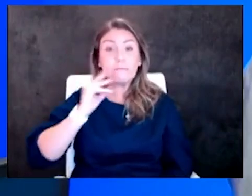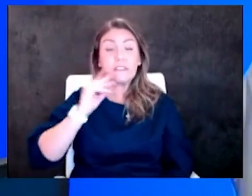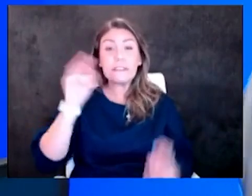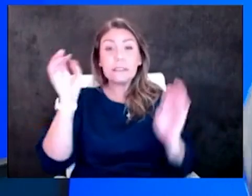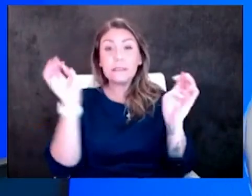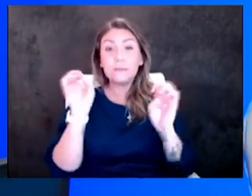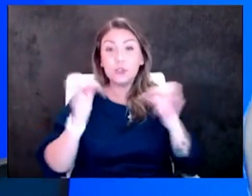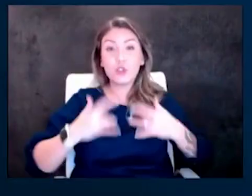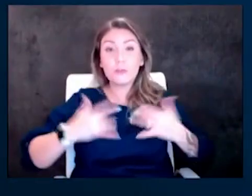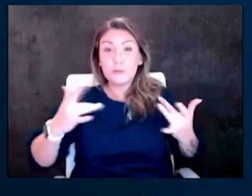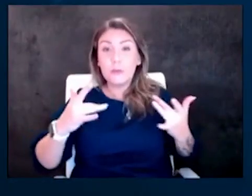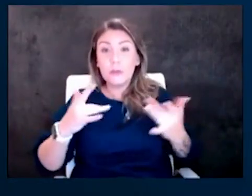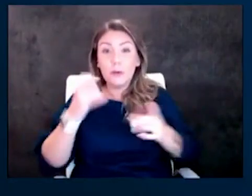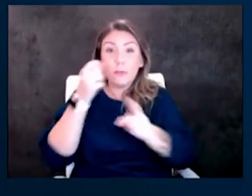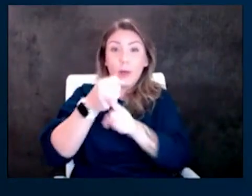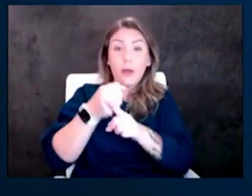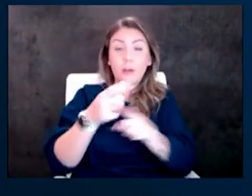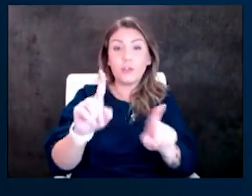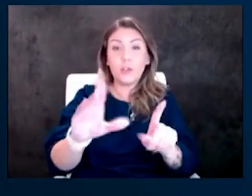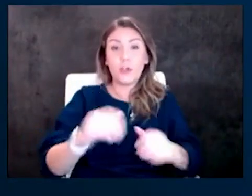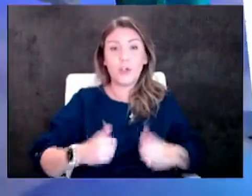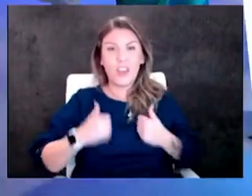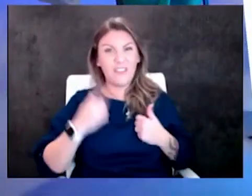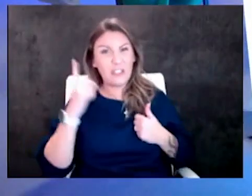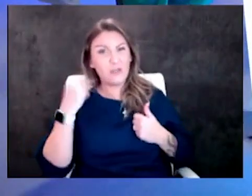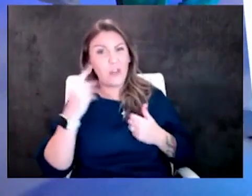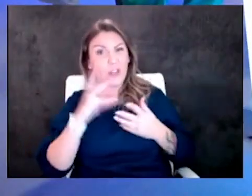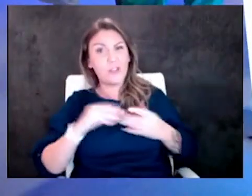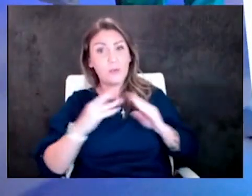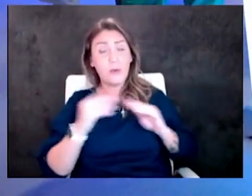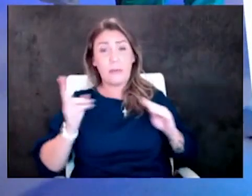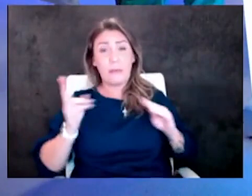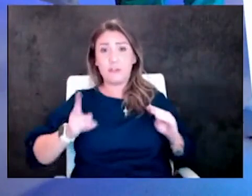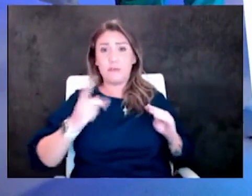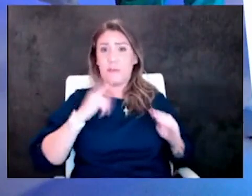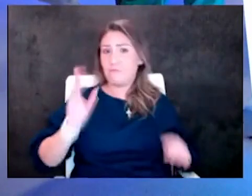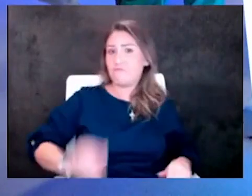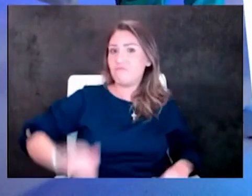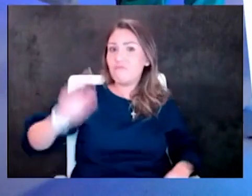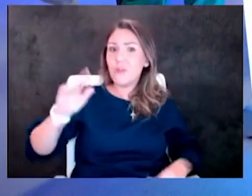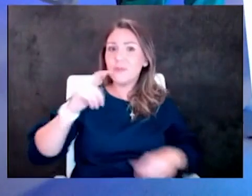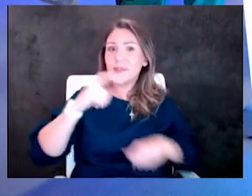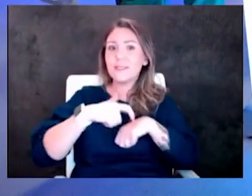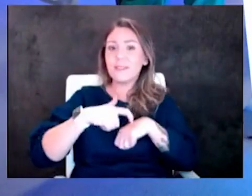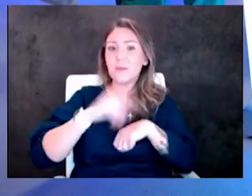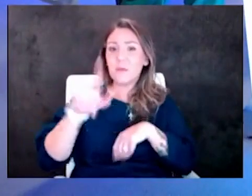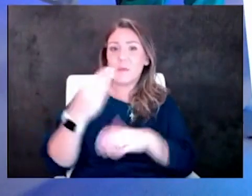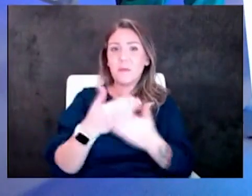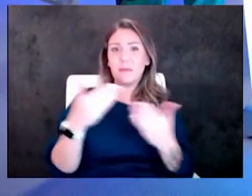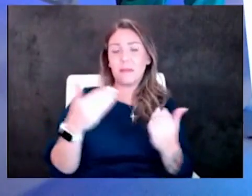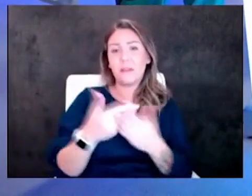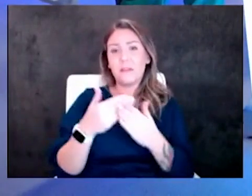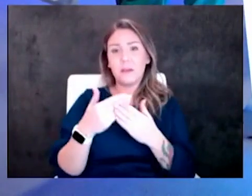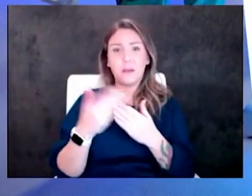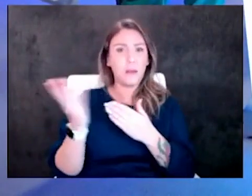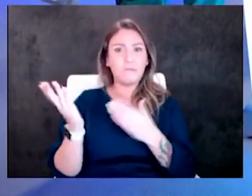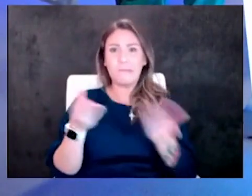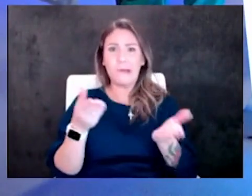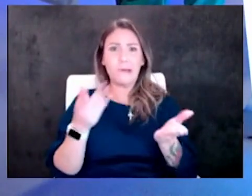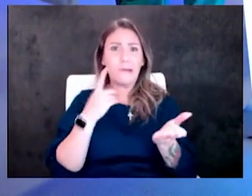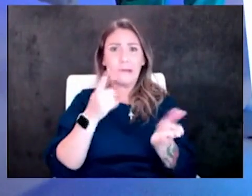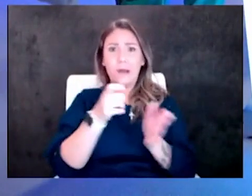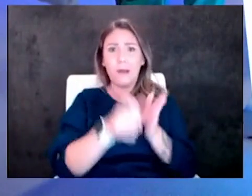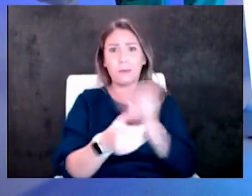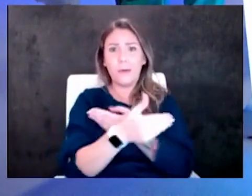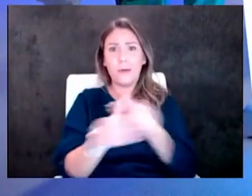lives. You know, it's a crazy story because historically, I grew up in the time when the only thing we had to do was take people to the operating room. Yeah. And to think we've